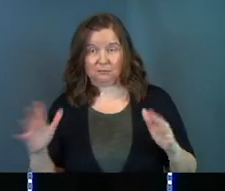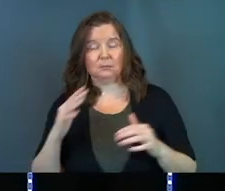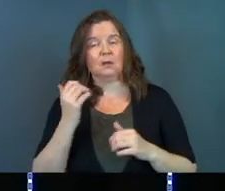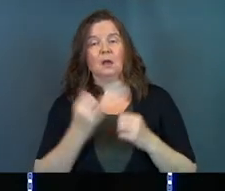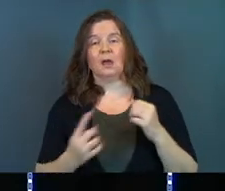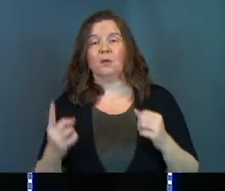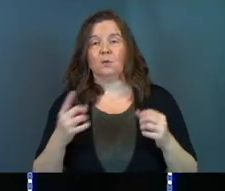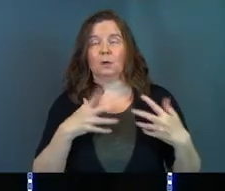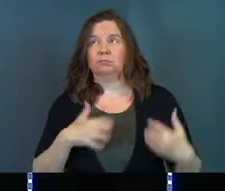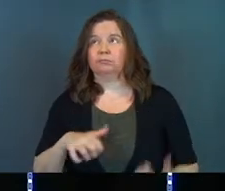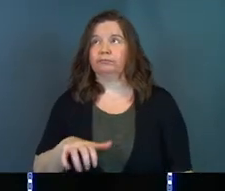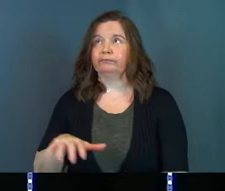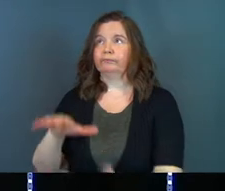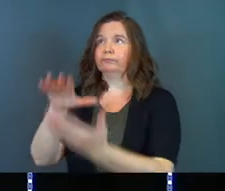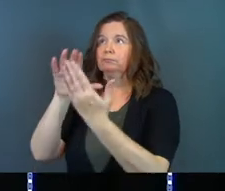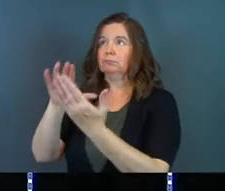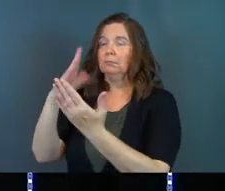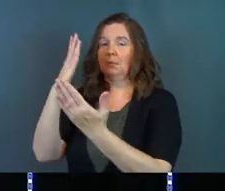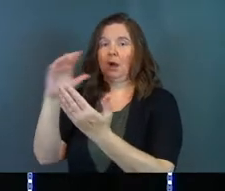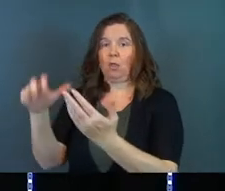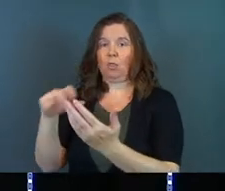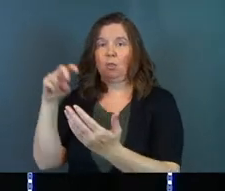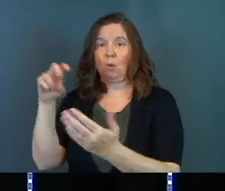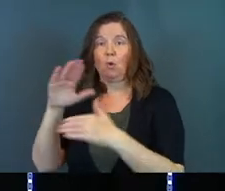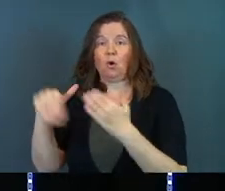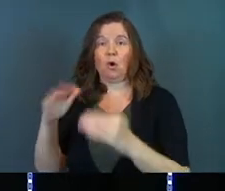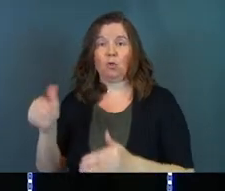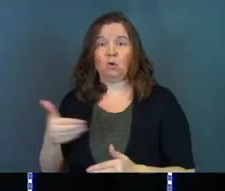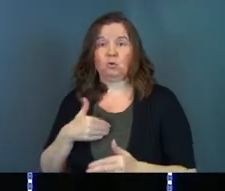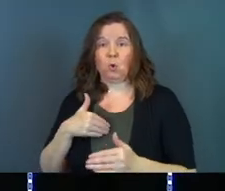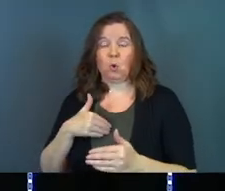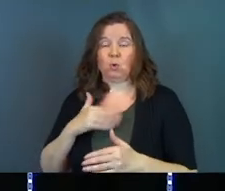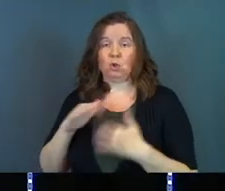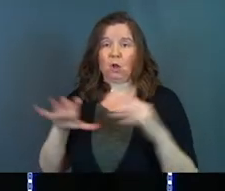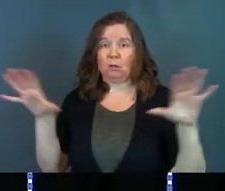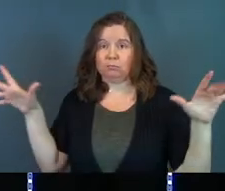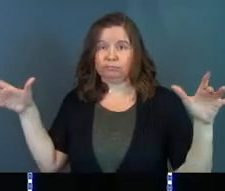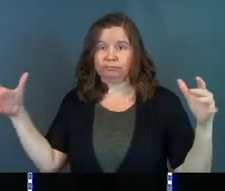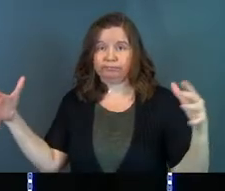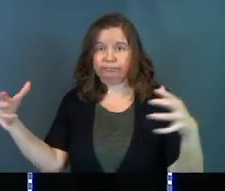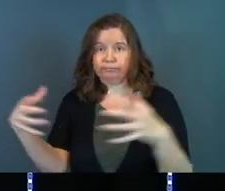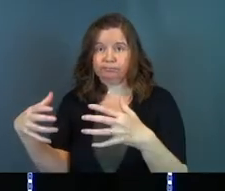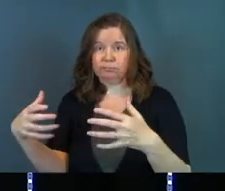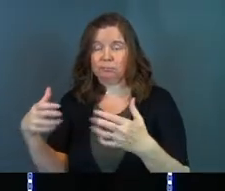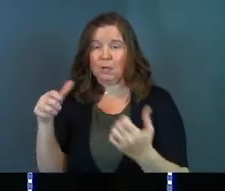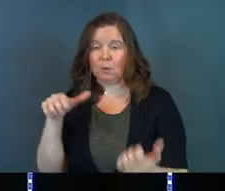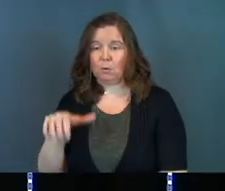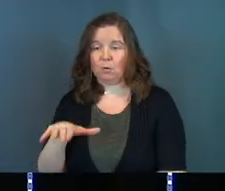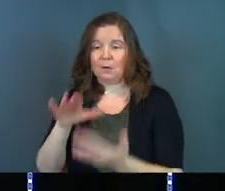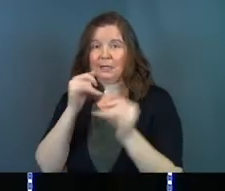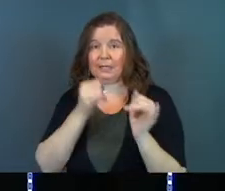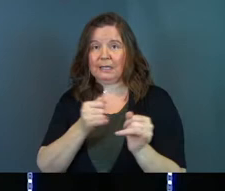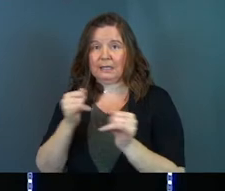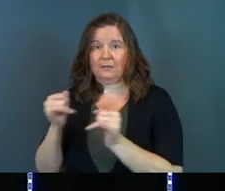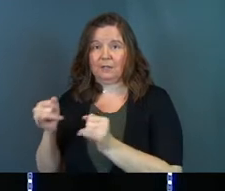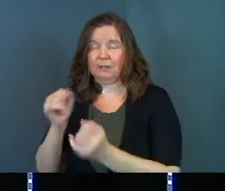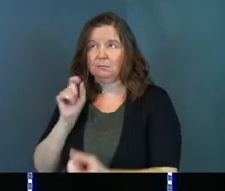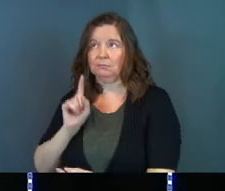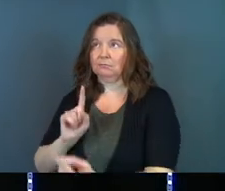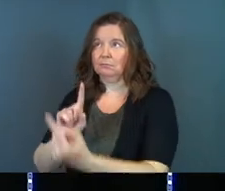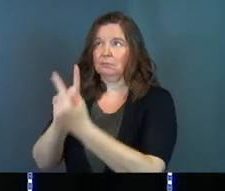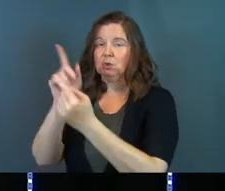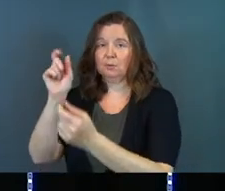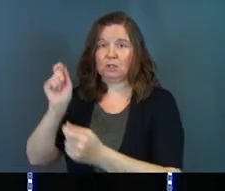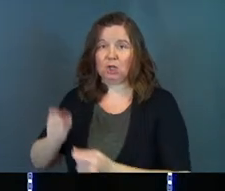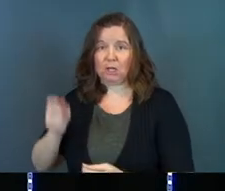and everybody comes before God's throne and all the souls for all time are gathered together and we're brought up individually to be